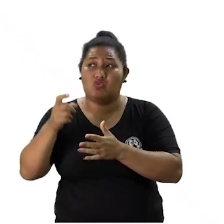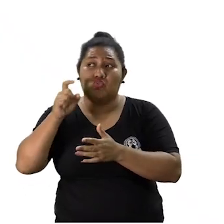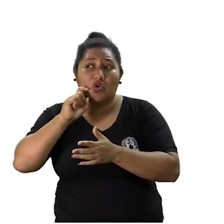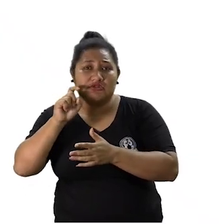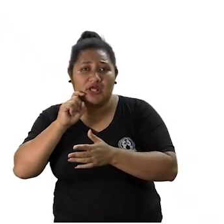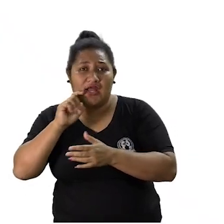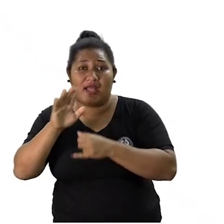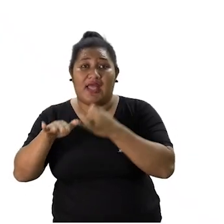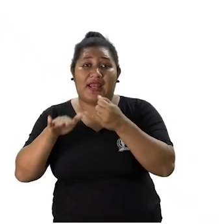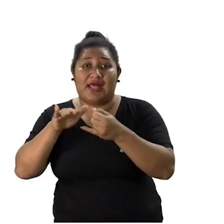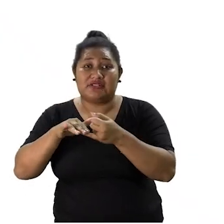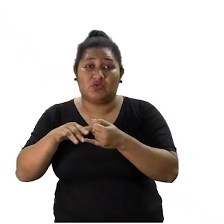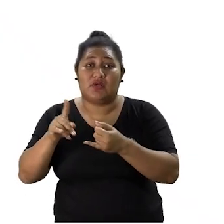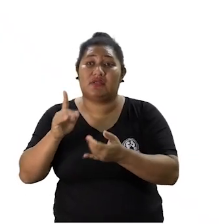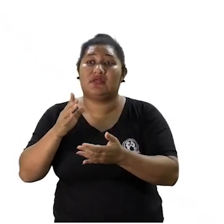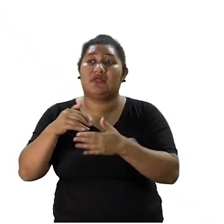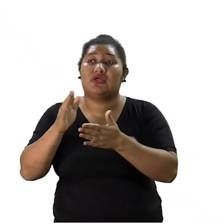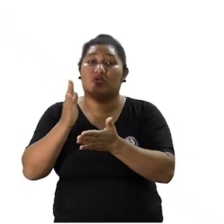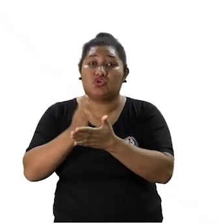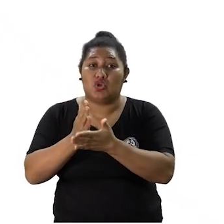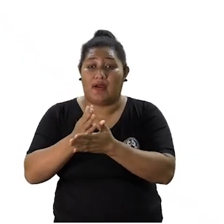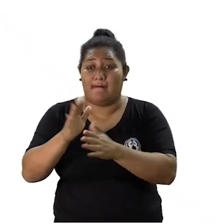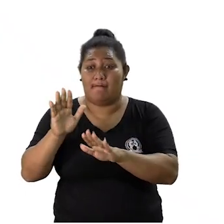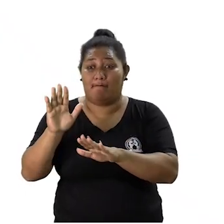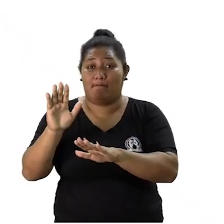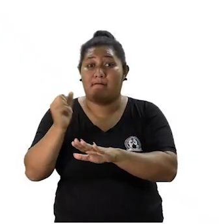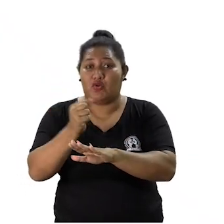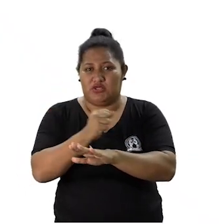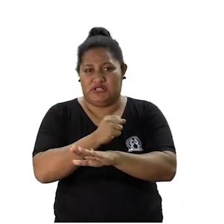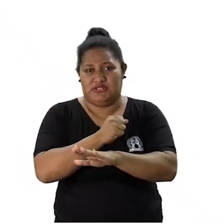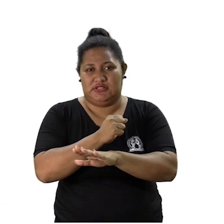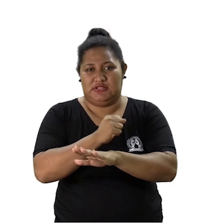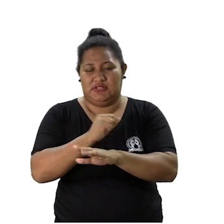our inshore marine ecosystem. Okay?